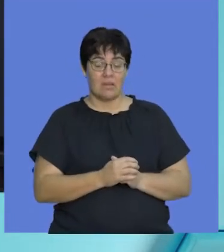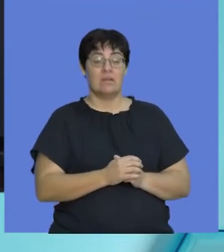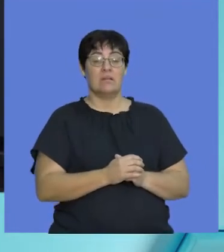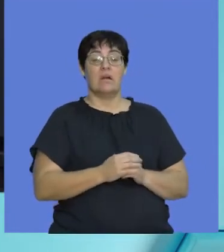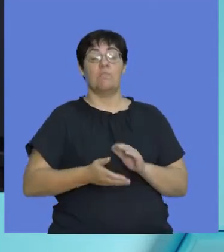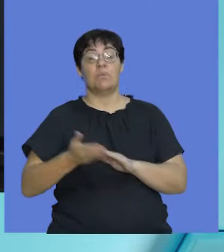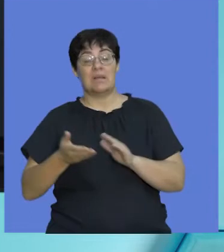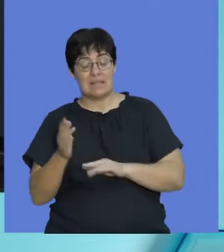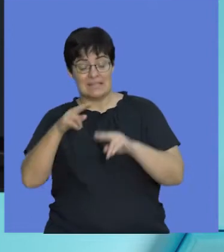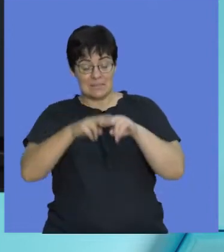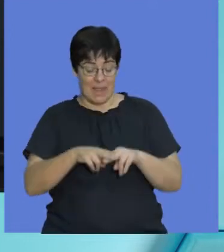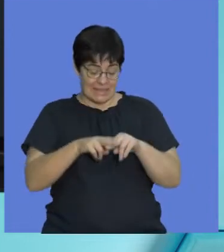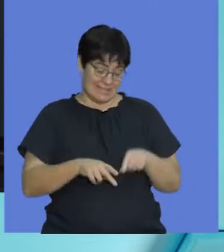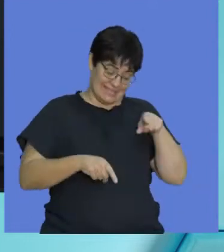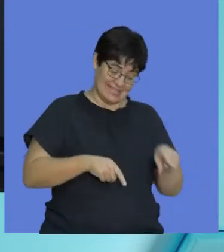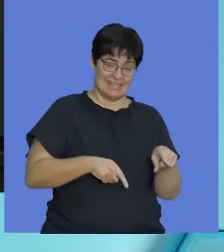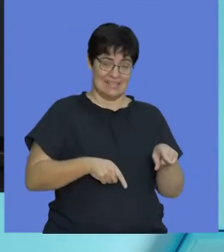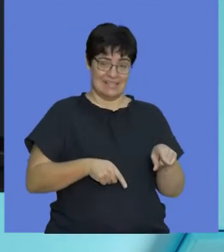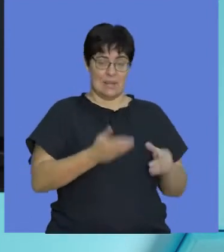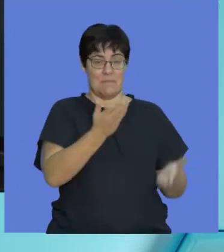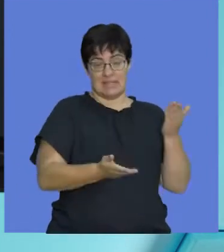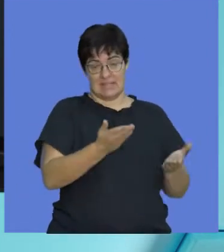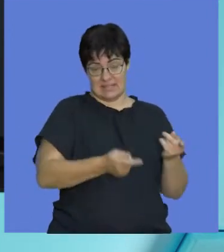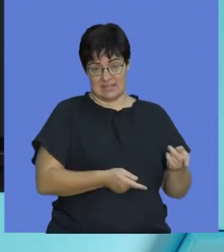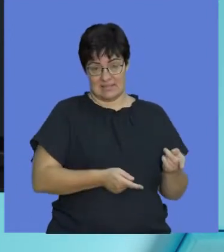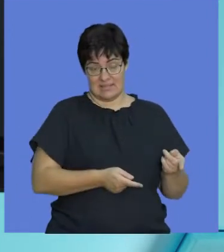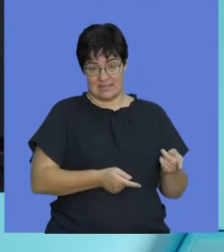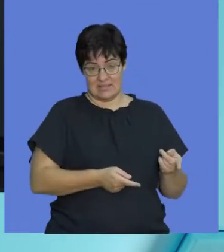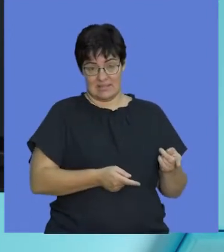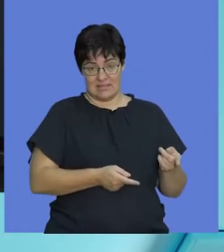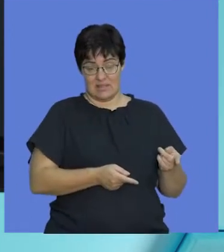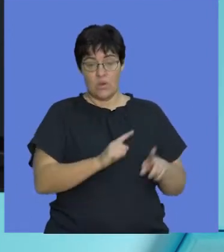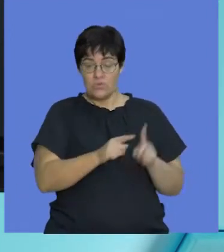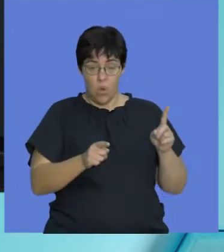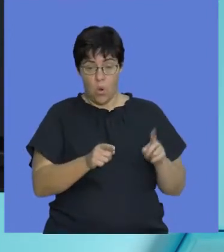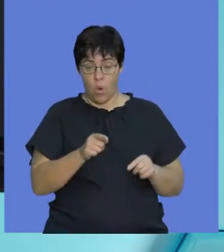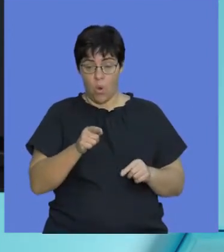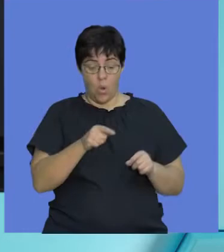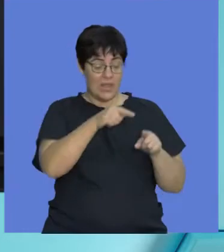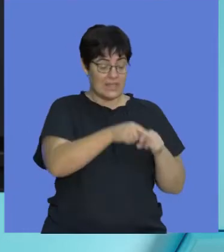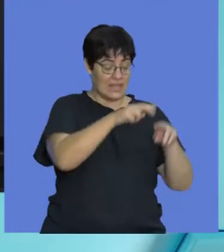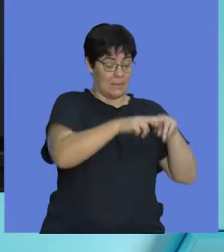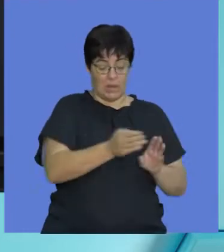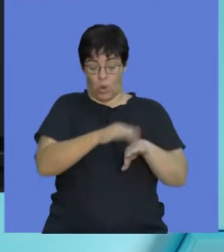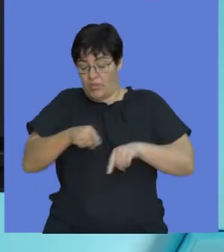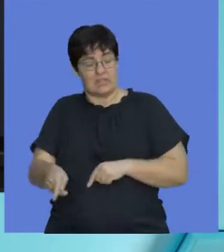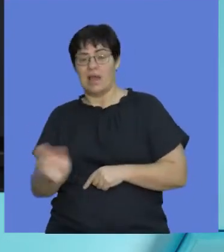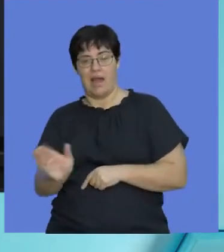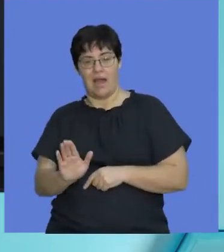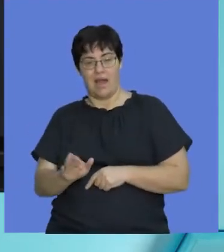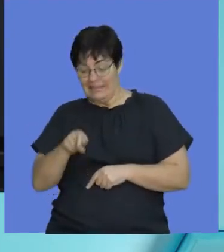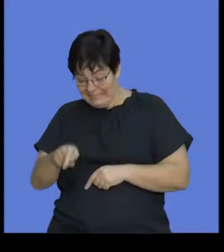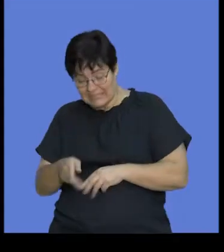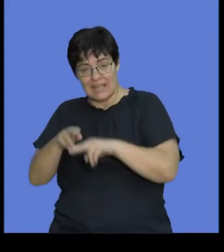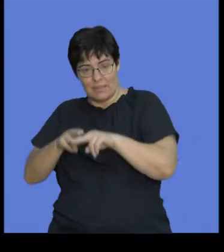important. Momentum depends on mass. Okay, not the other way around. Mass is the important